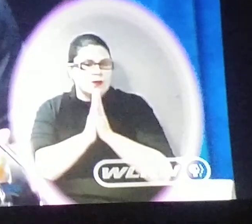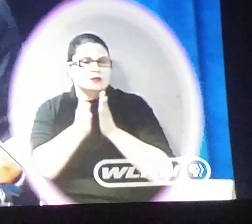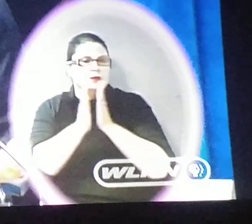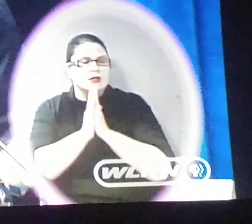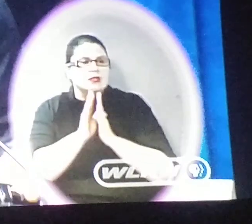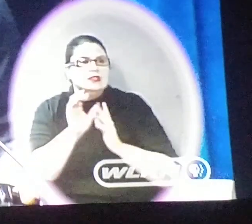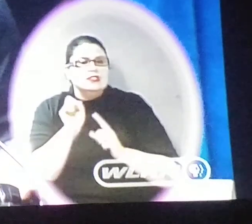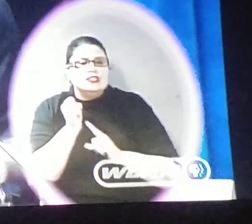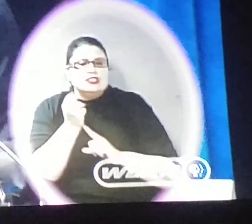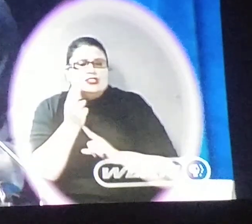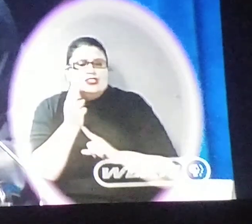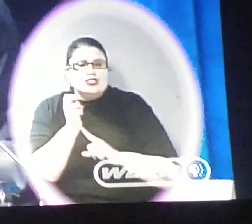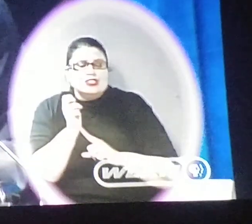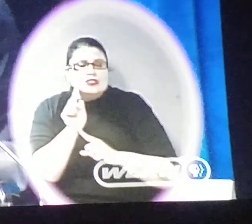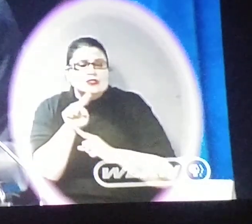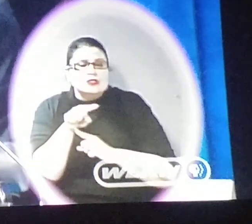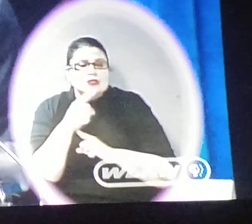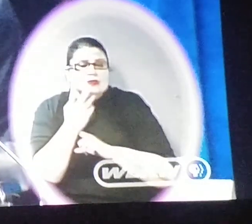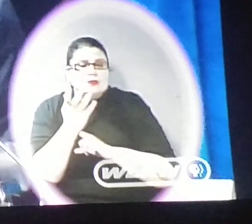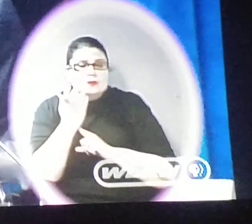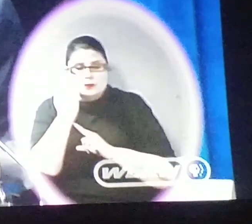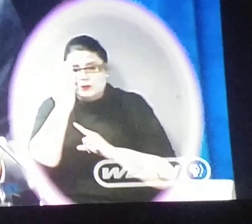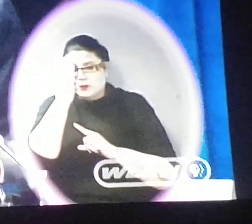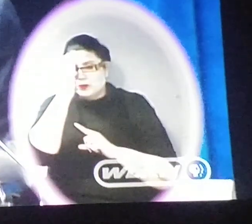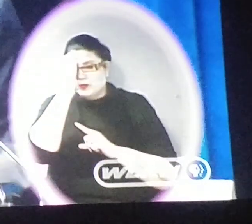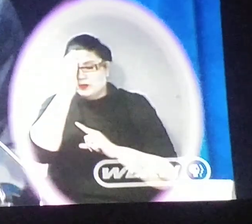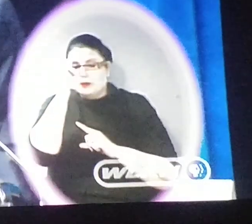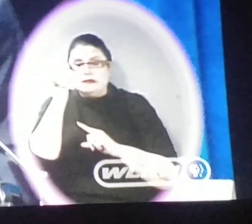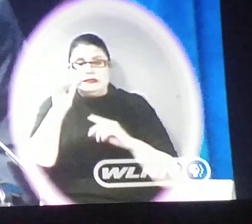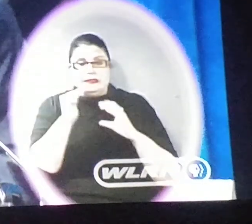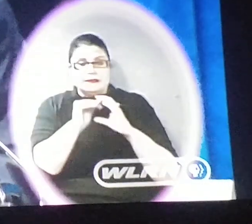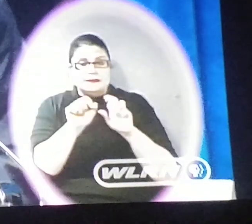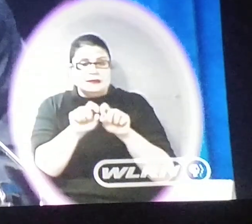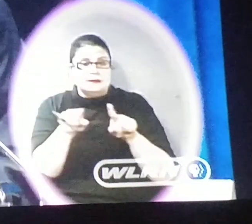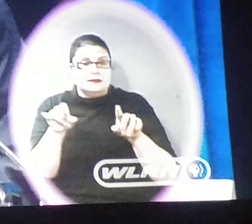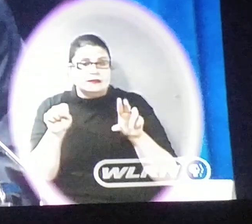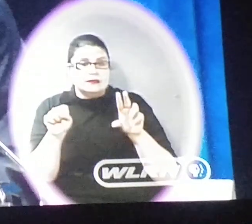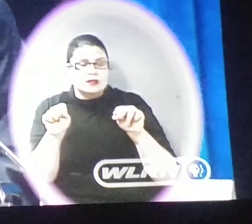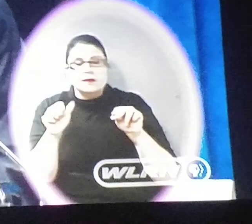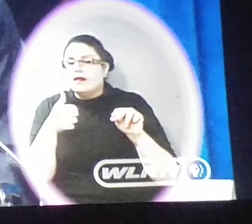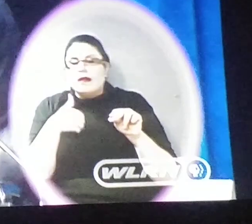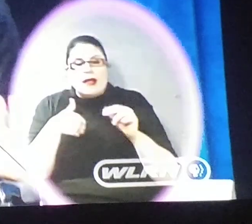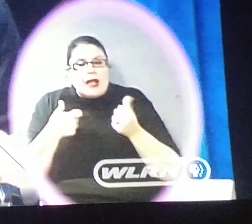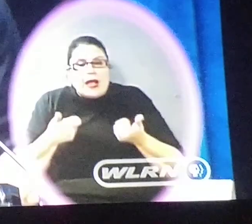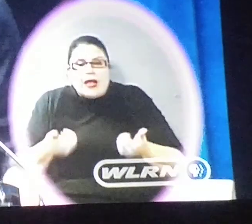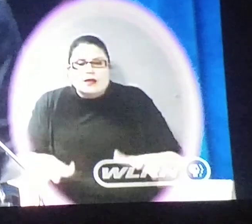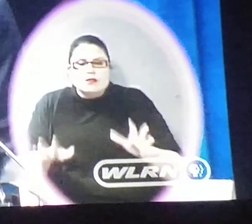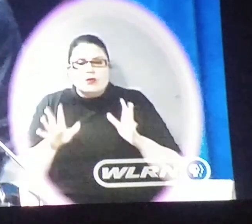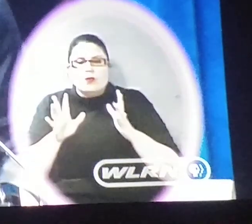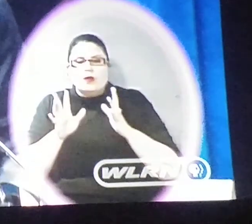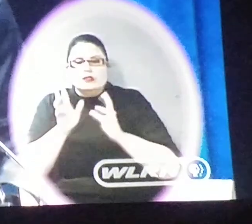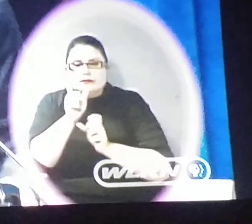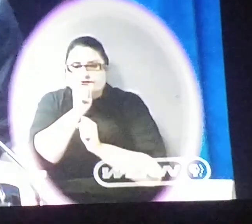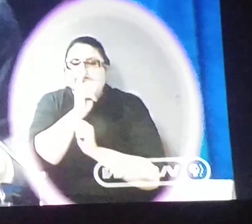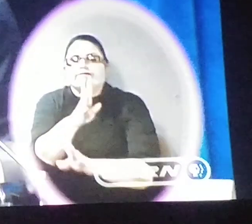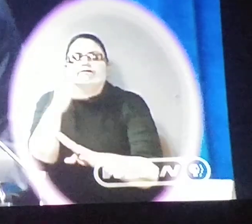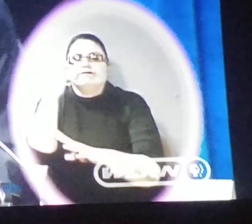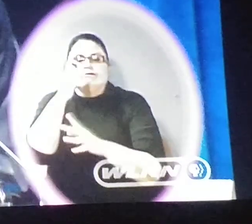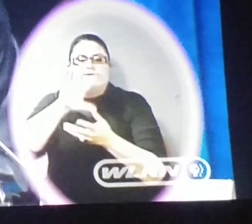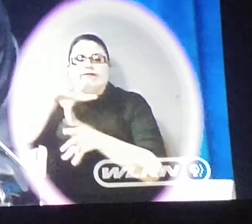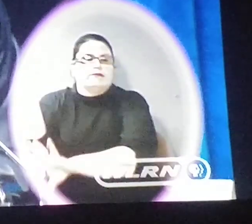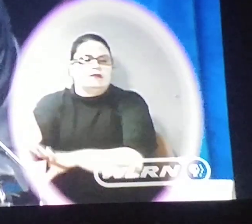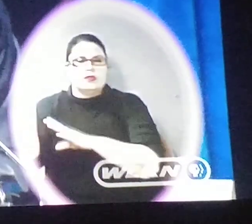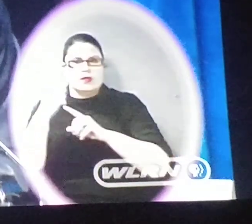she just wants to know one way or the other. To me, I don't want to say anything that is going to create an issue, but